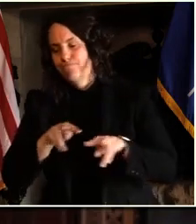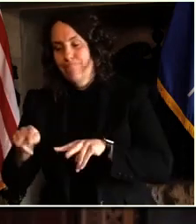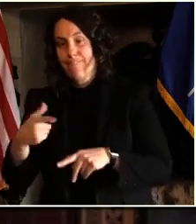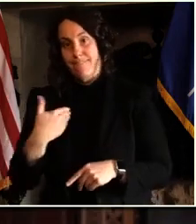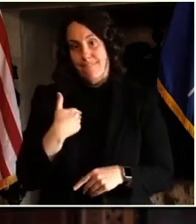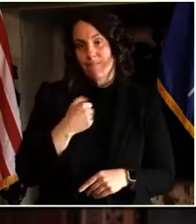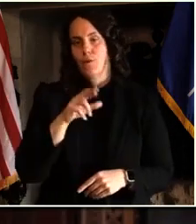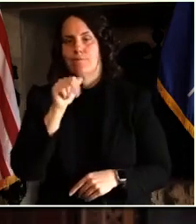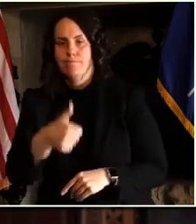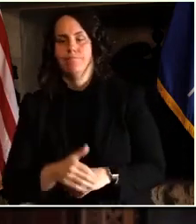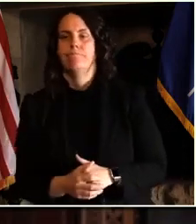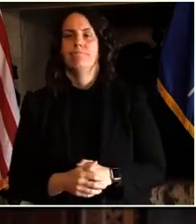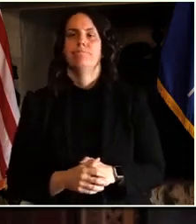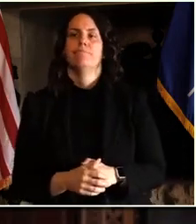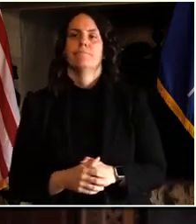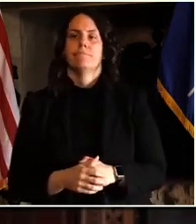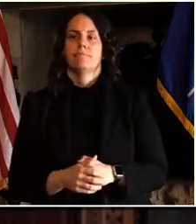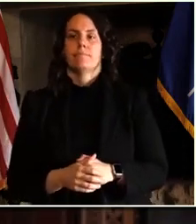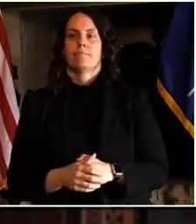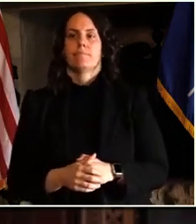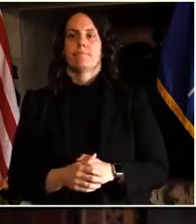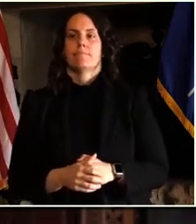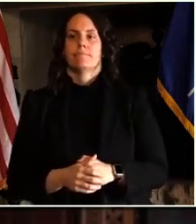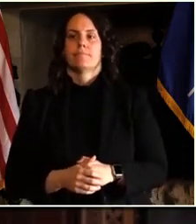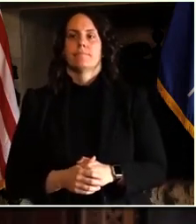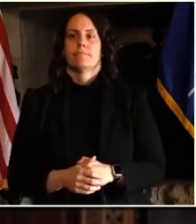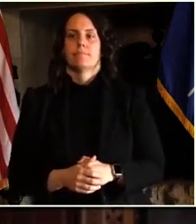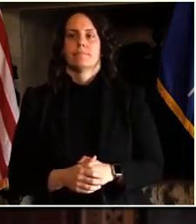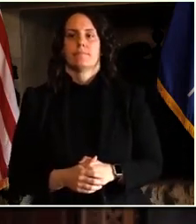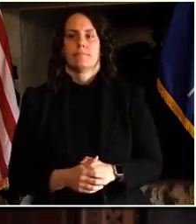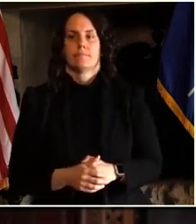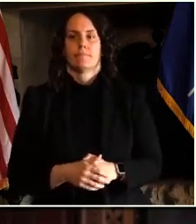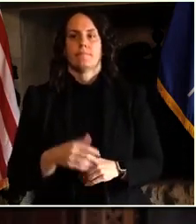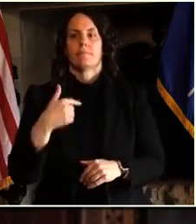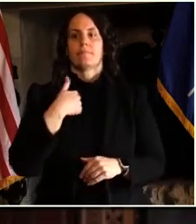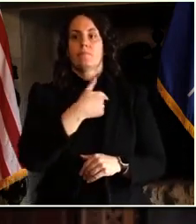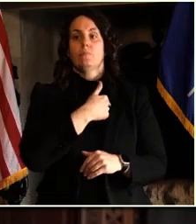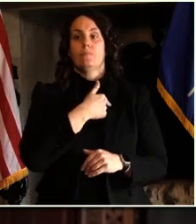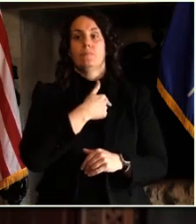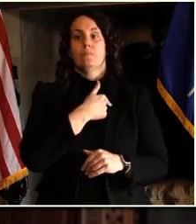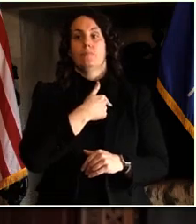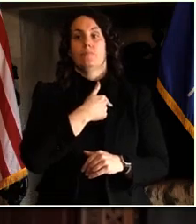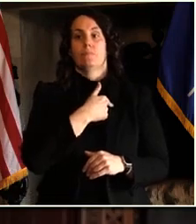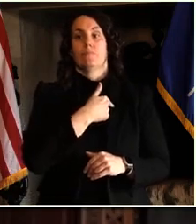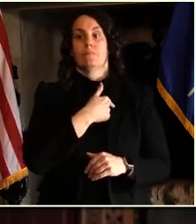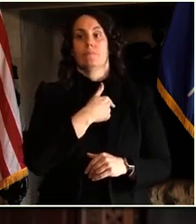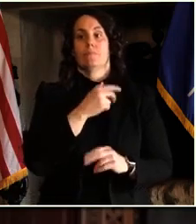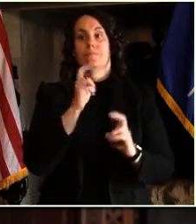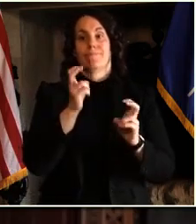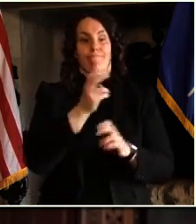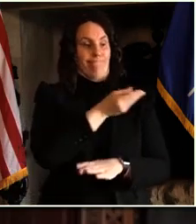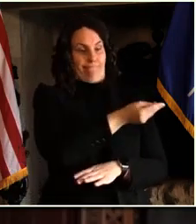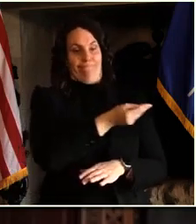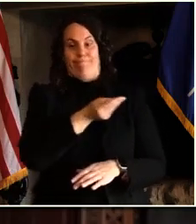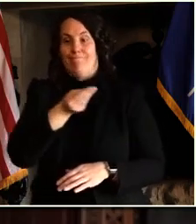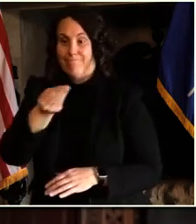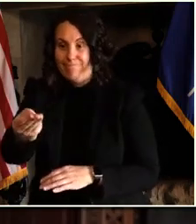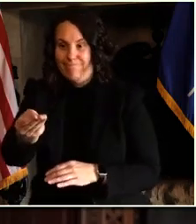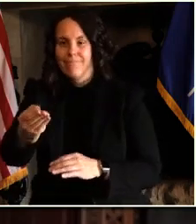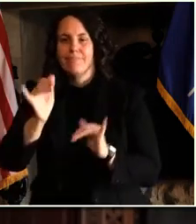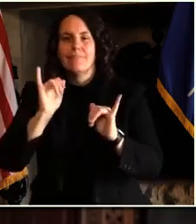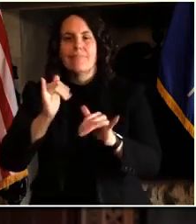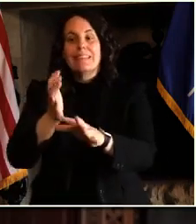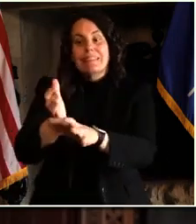pandemic, much like the way the governor talked about the PPE challenges we're facing. So our new lab partners and our public labs